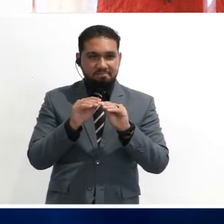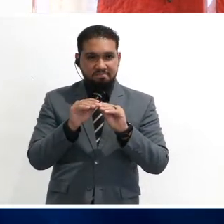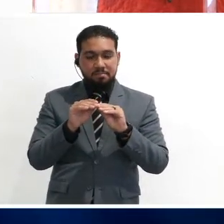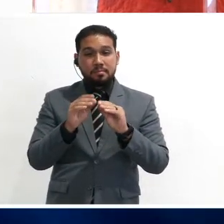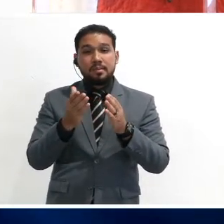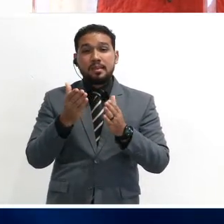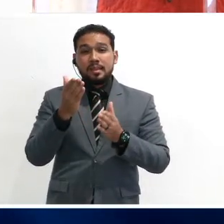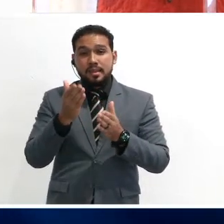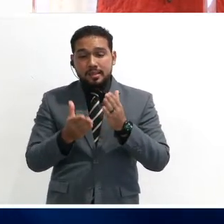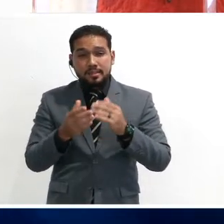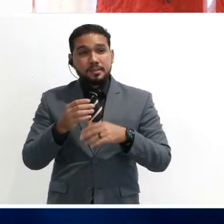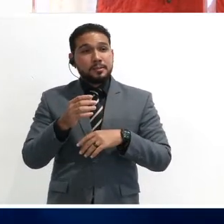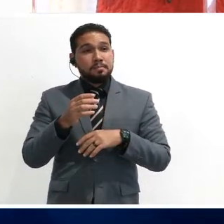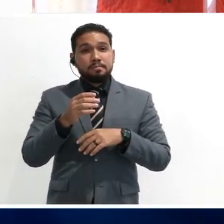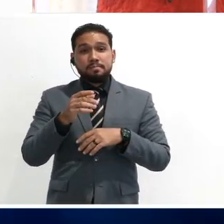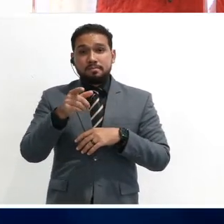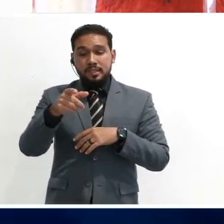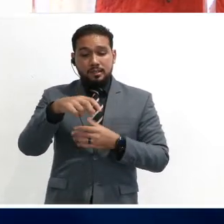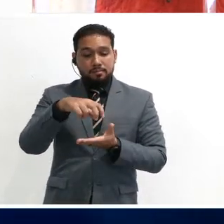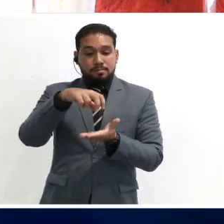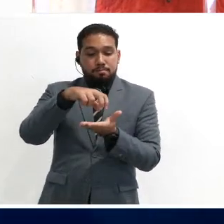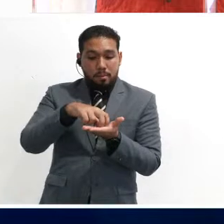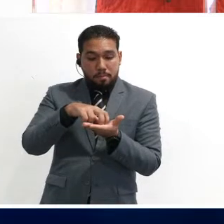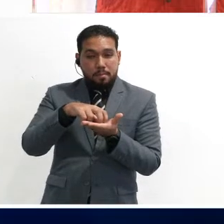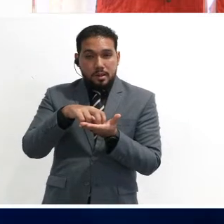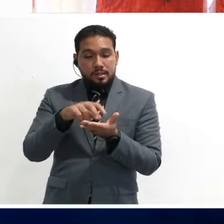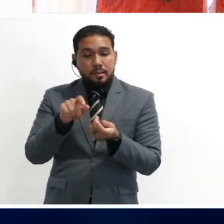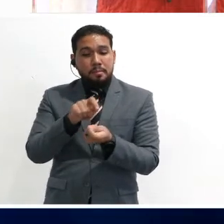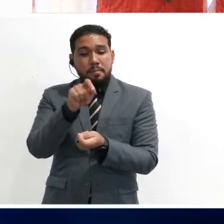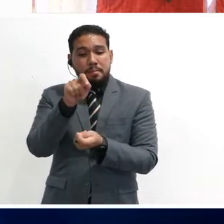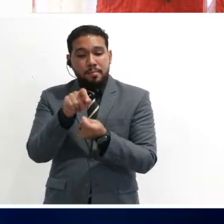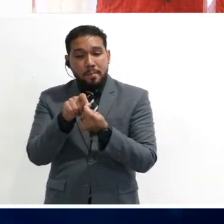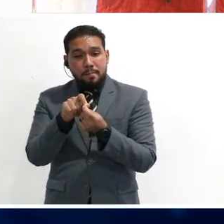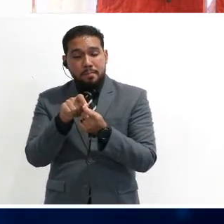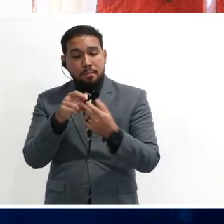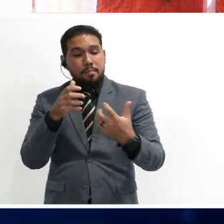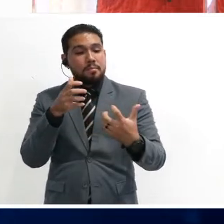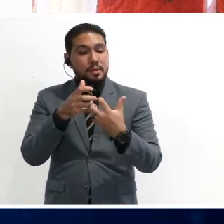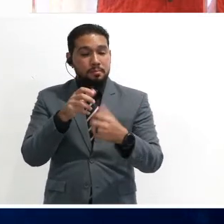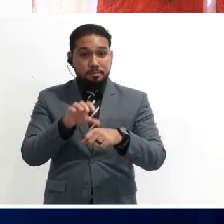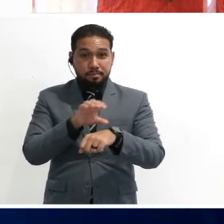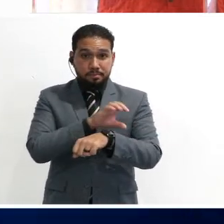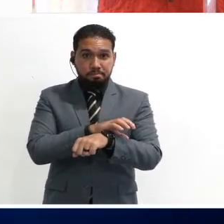tells us areas that are of high stress and that we should be concerned about and look at.